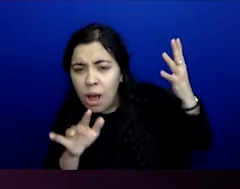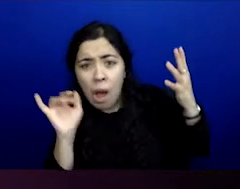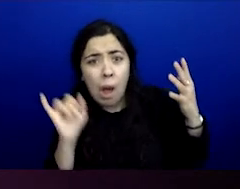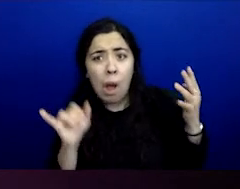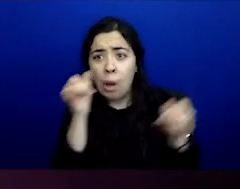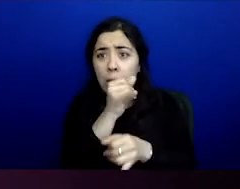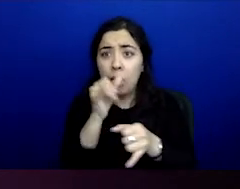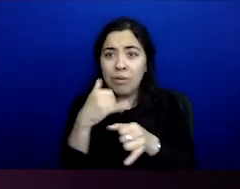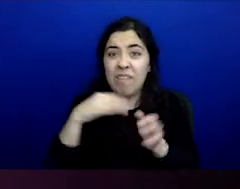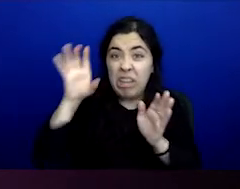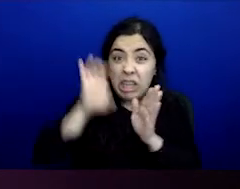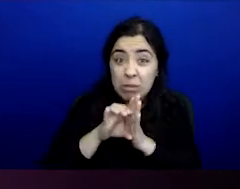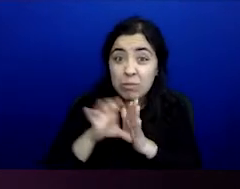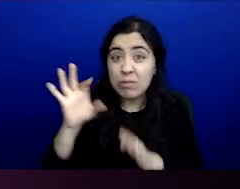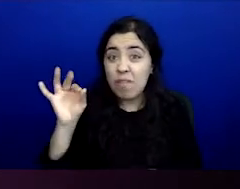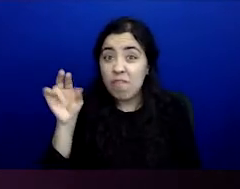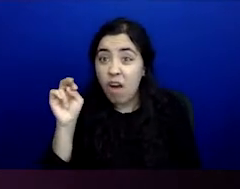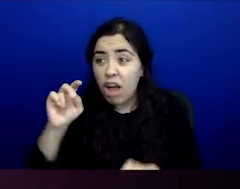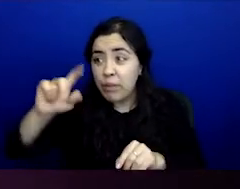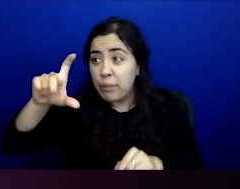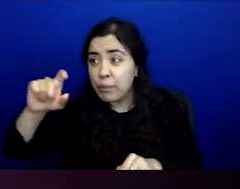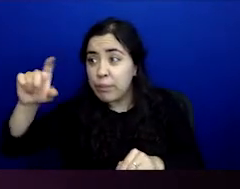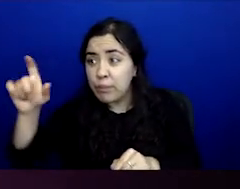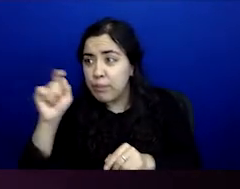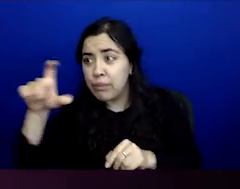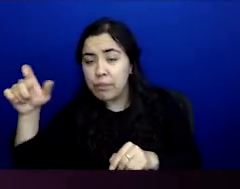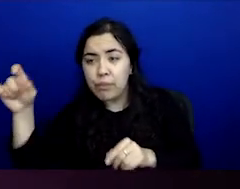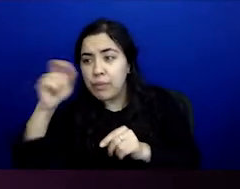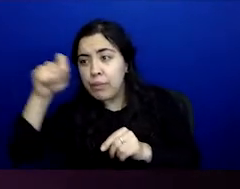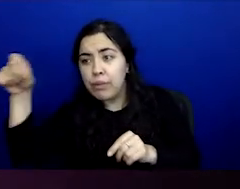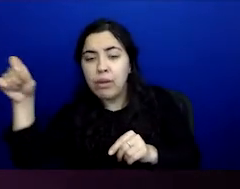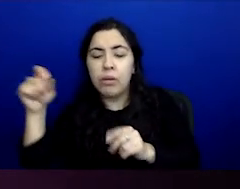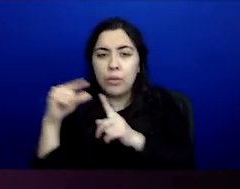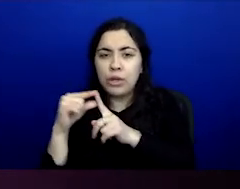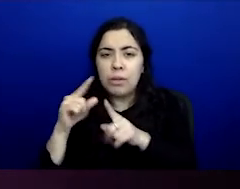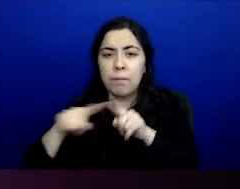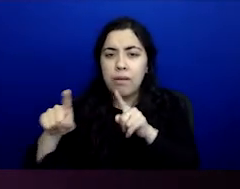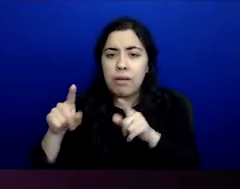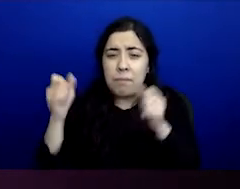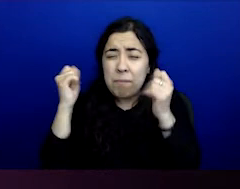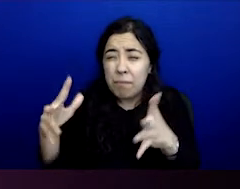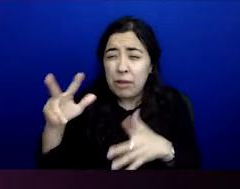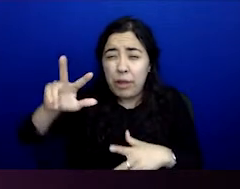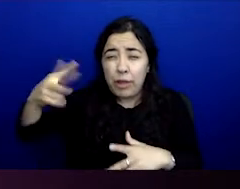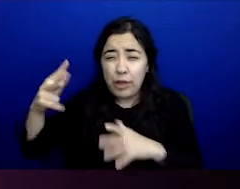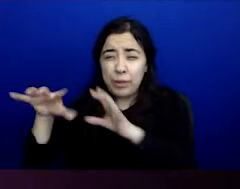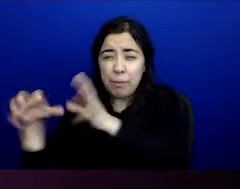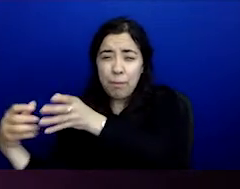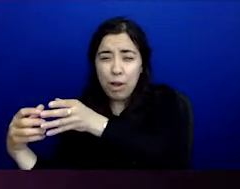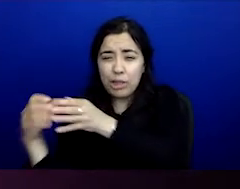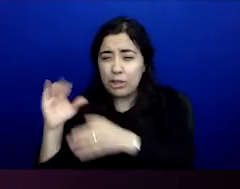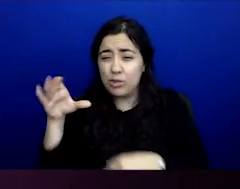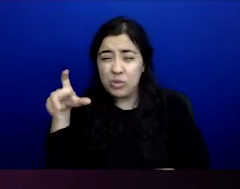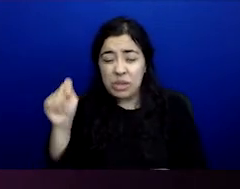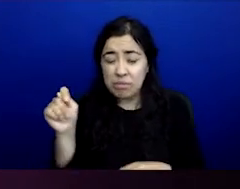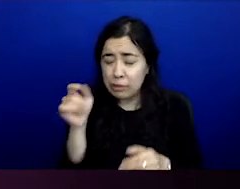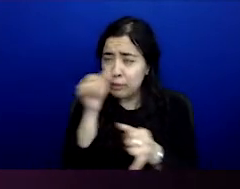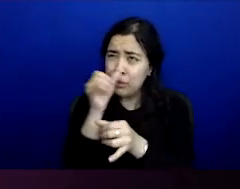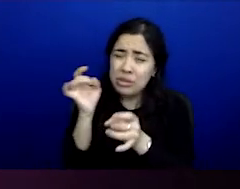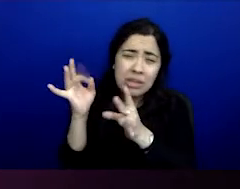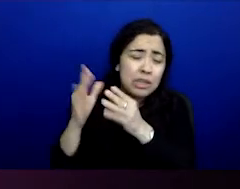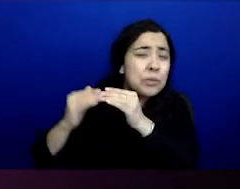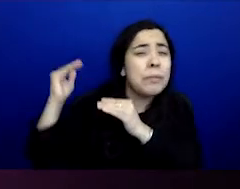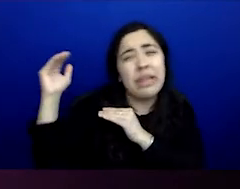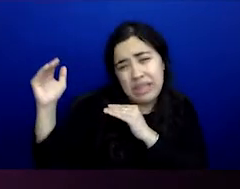have images and fonts, we also have so many third-party scripts, just a ridiculous amount of third-party scripts,